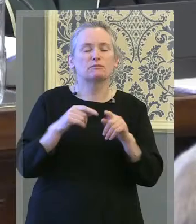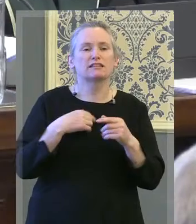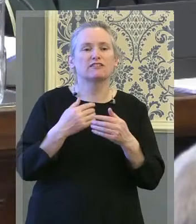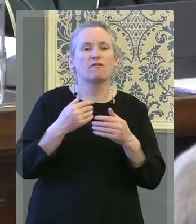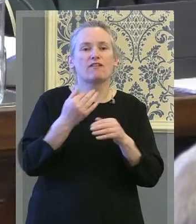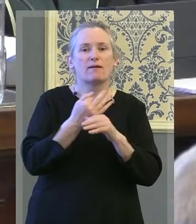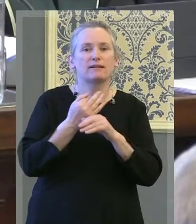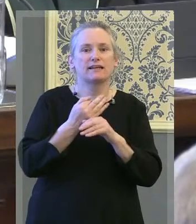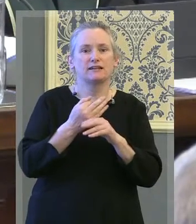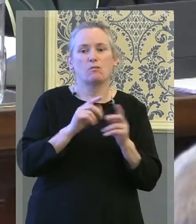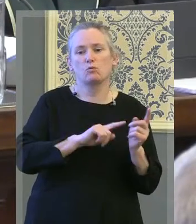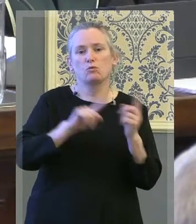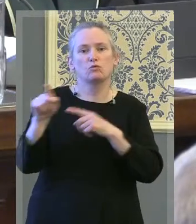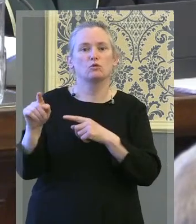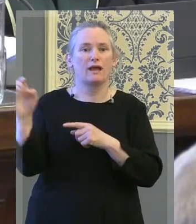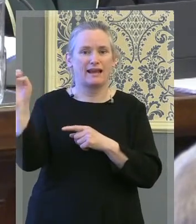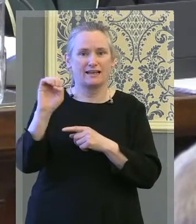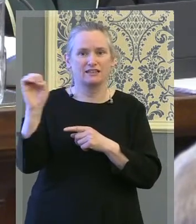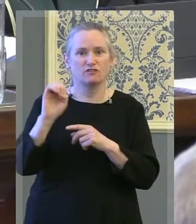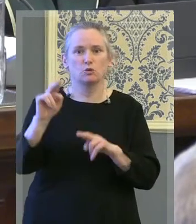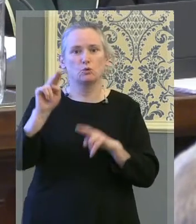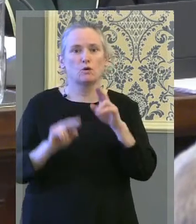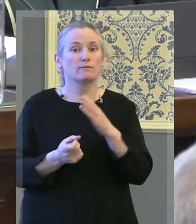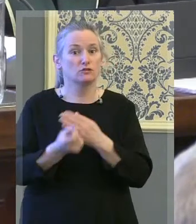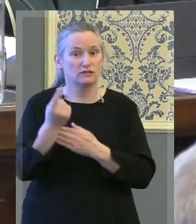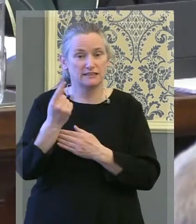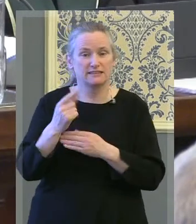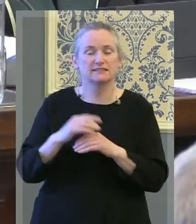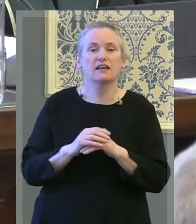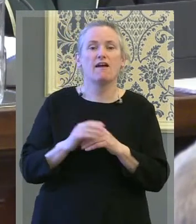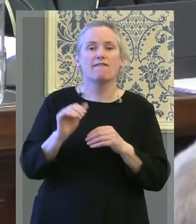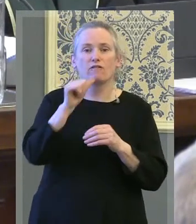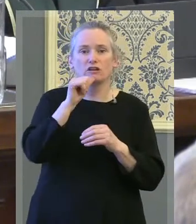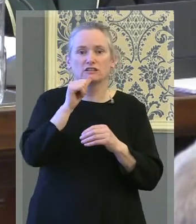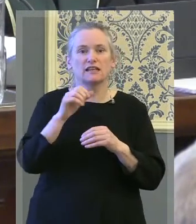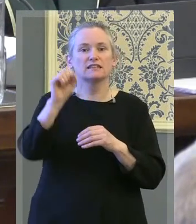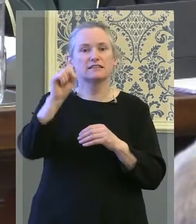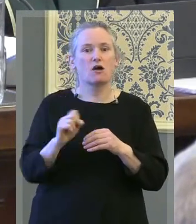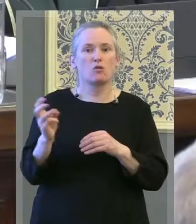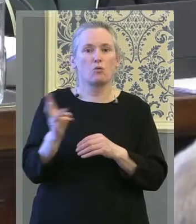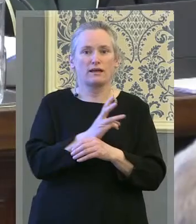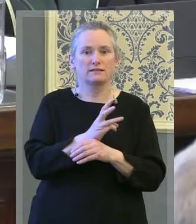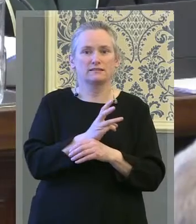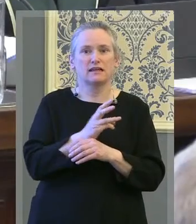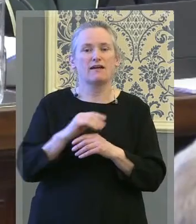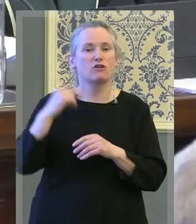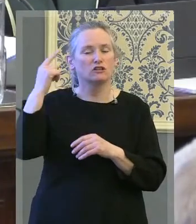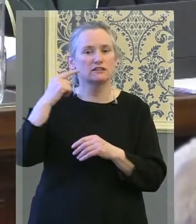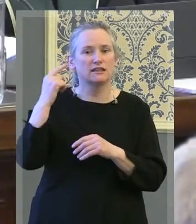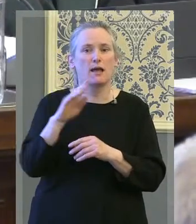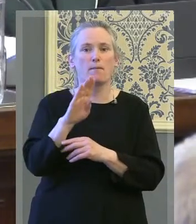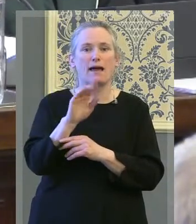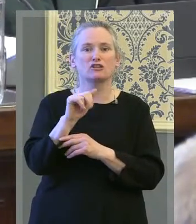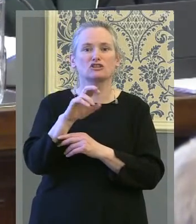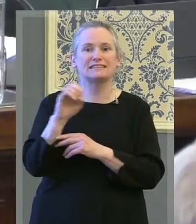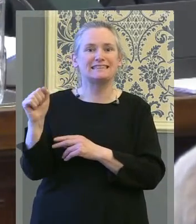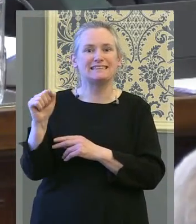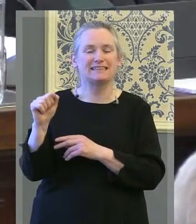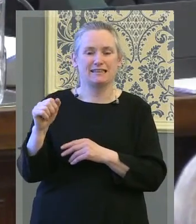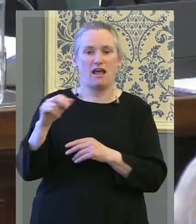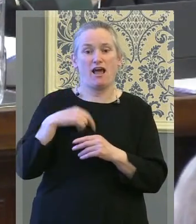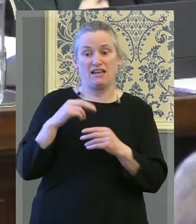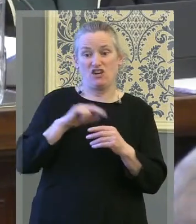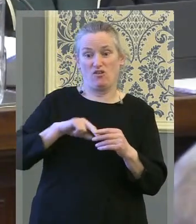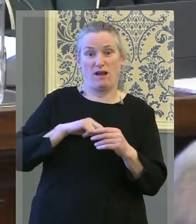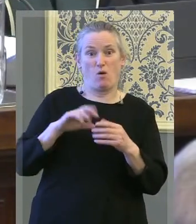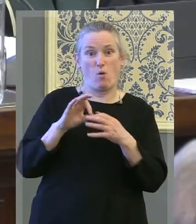family soon relocated to England for new opportunities, initially in the southwest of London in Battersea, just up the road from my own clan